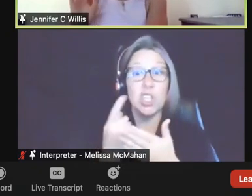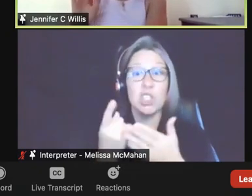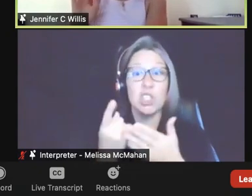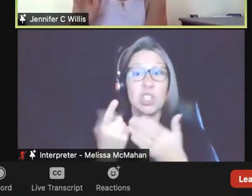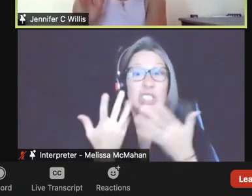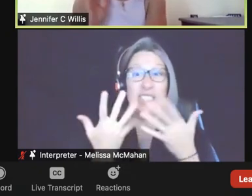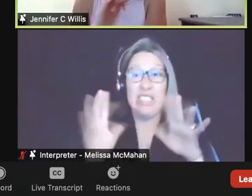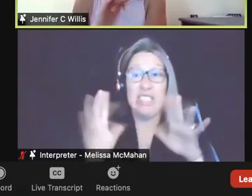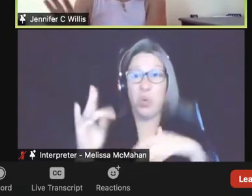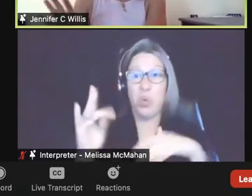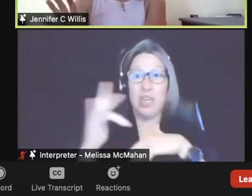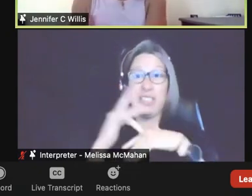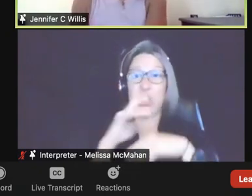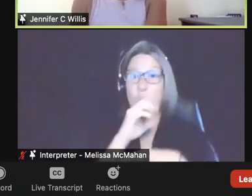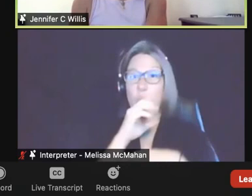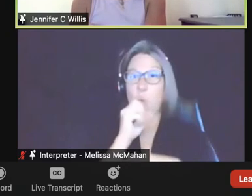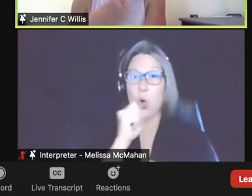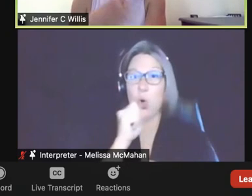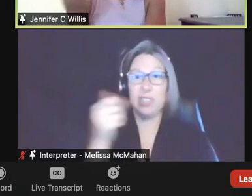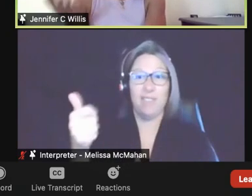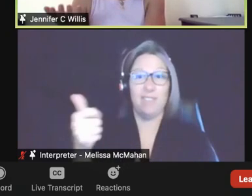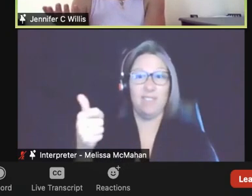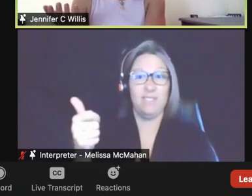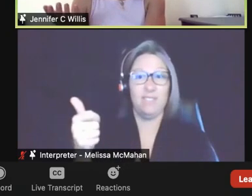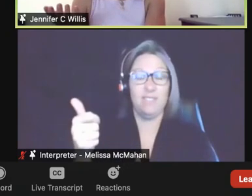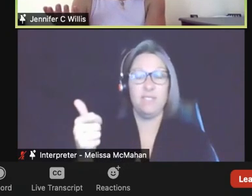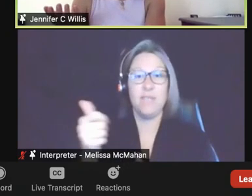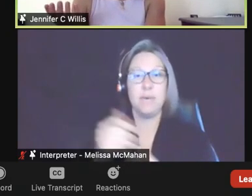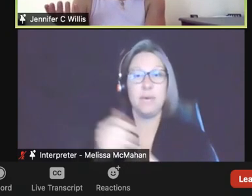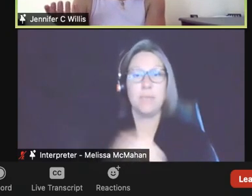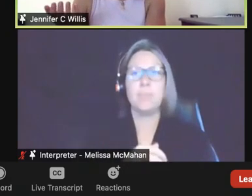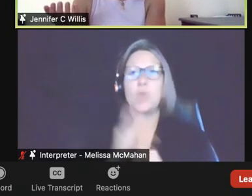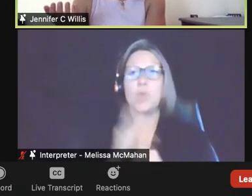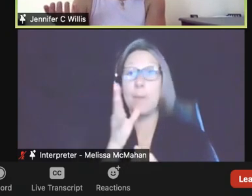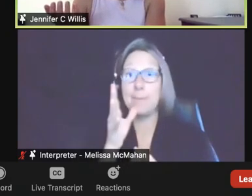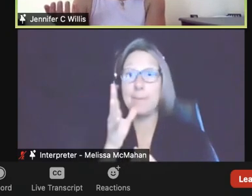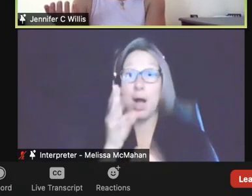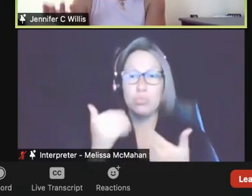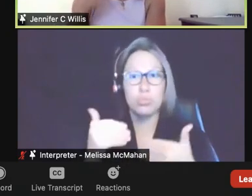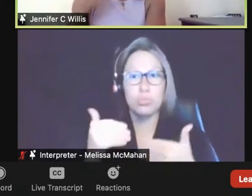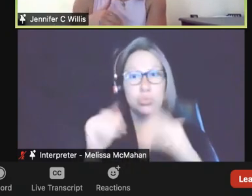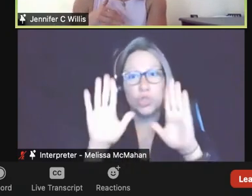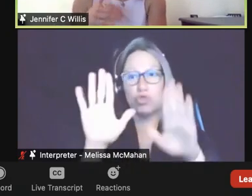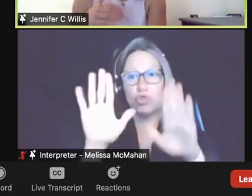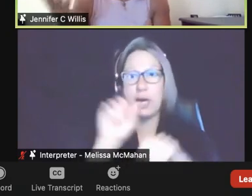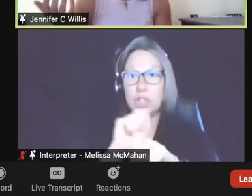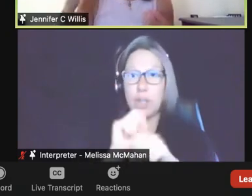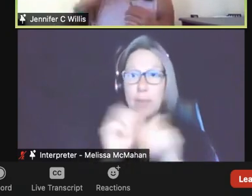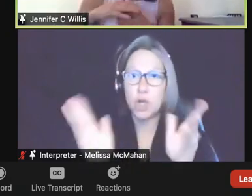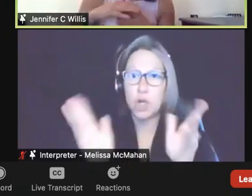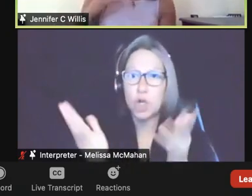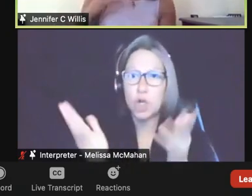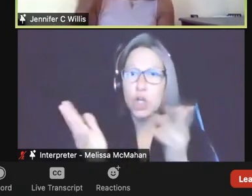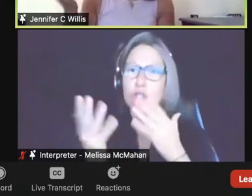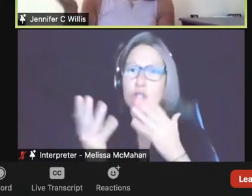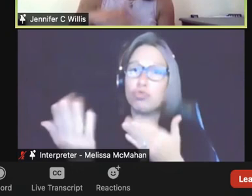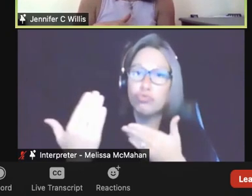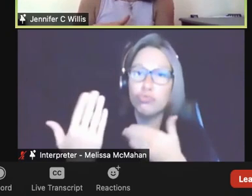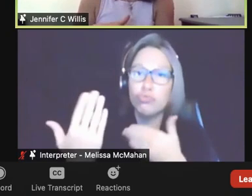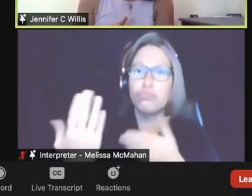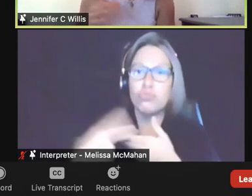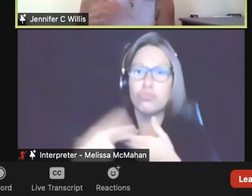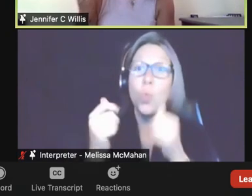with touching this orange on her own. And so mom really does a great job of just encouraging her to participate